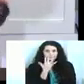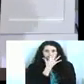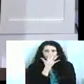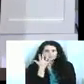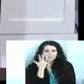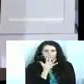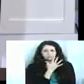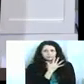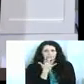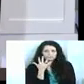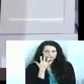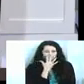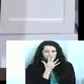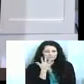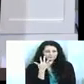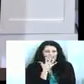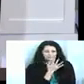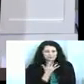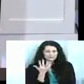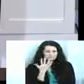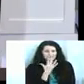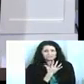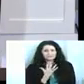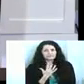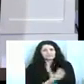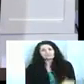That's what happens.